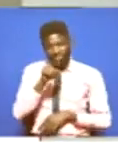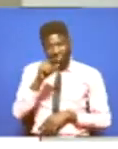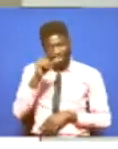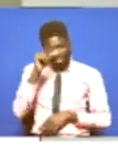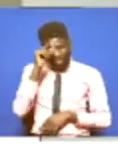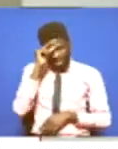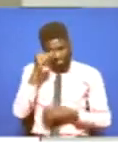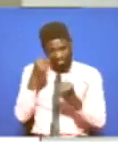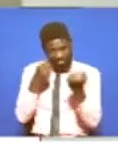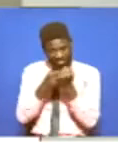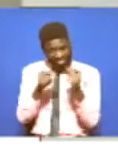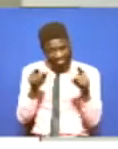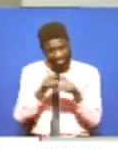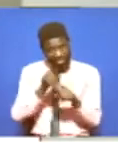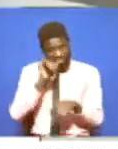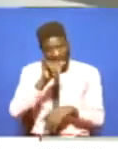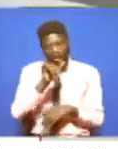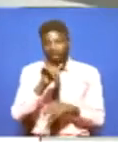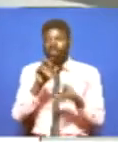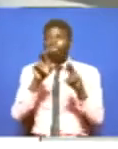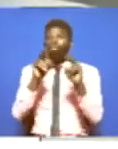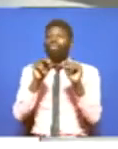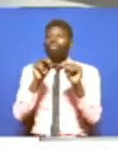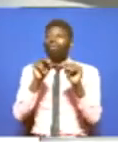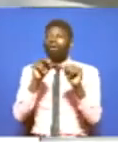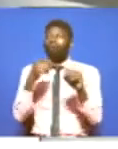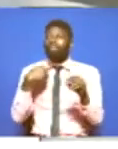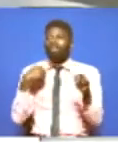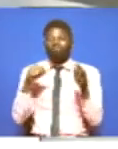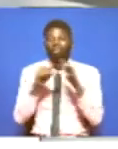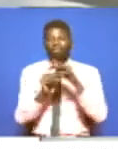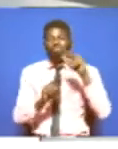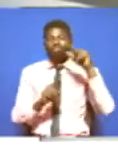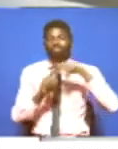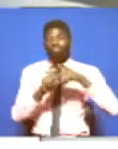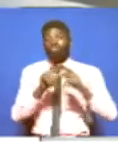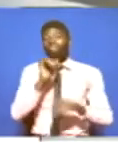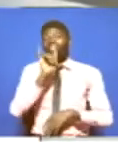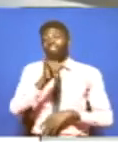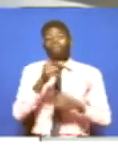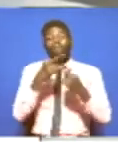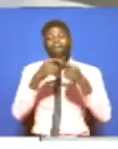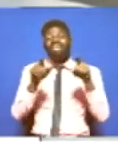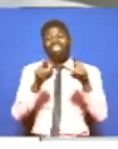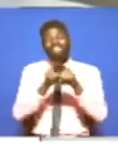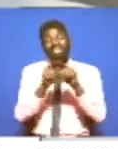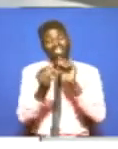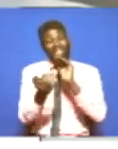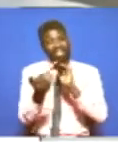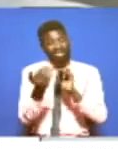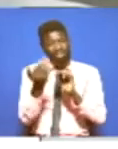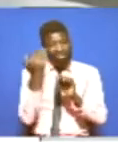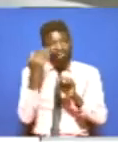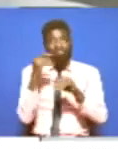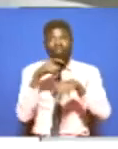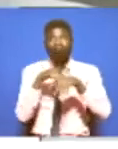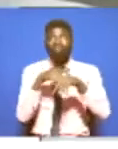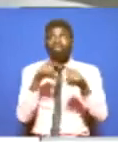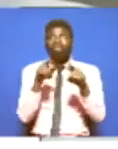support. And that is where my problem started. But then, sometimes around